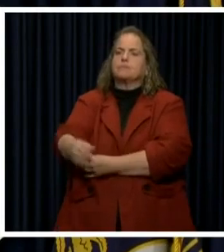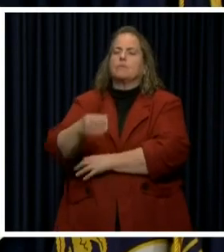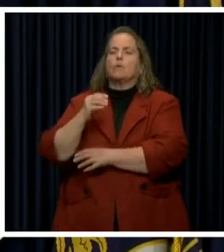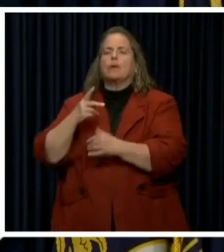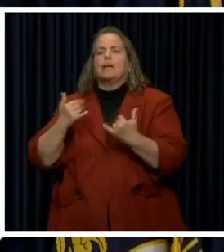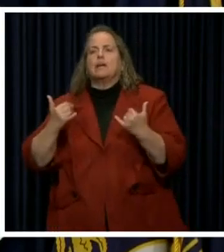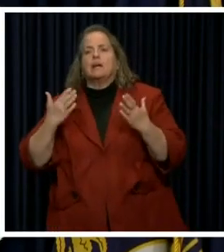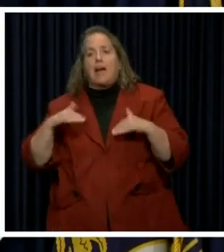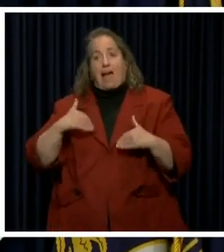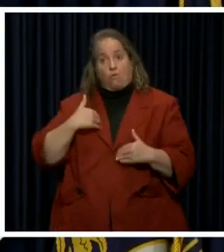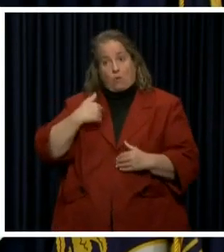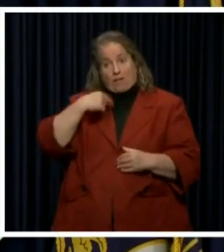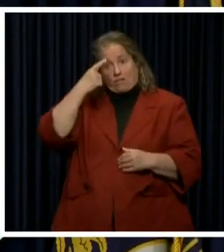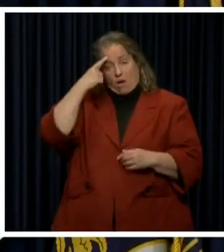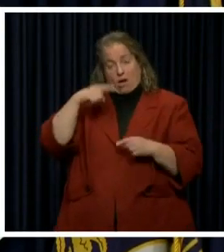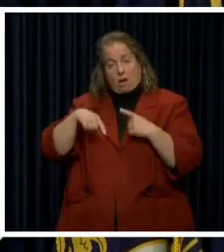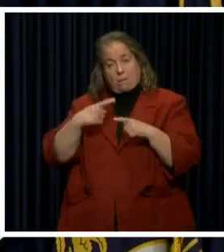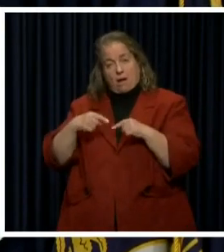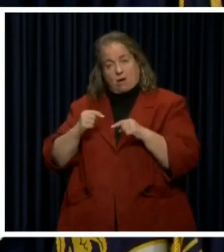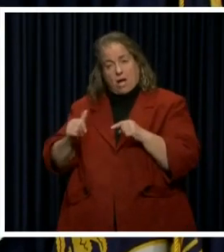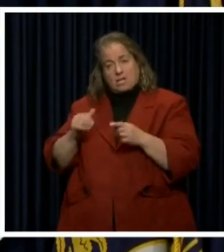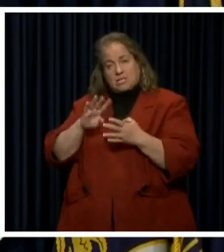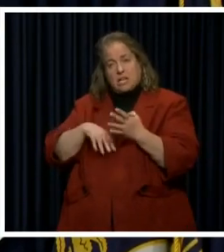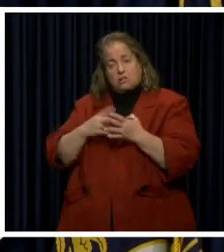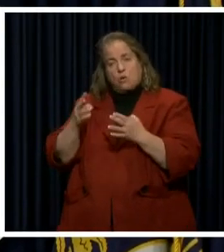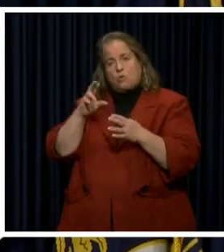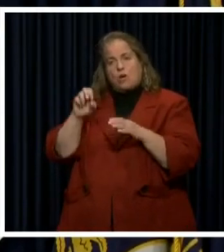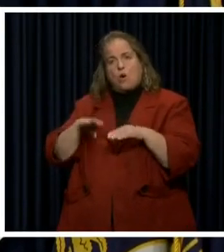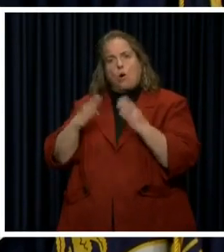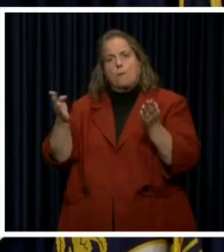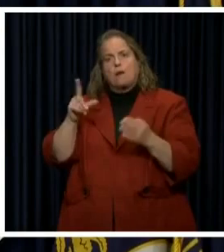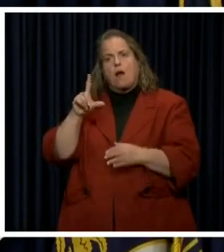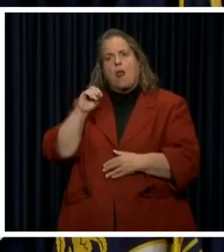Let's see, have we thought about a schedule for reopening lobbies or customer